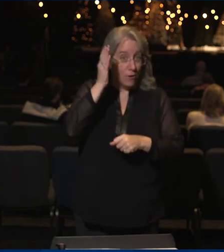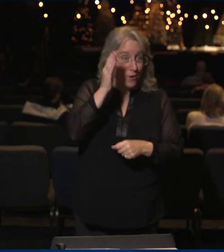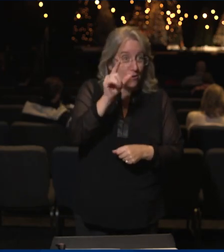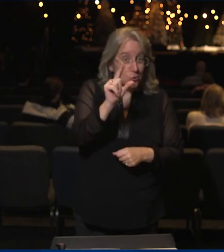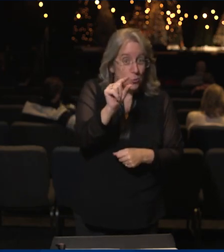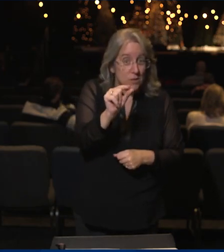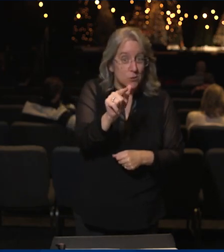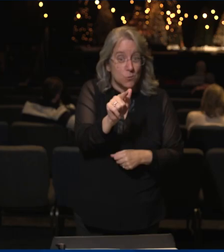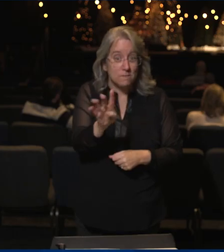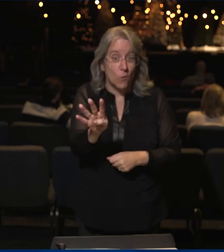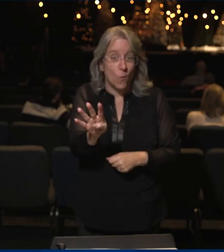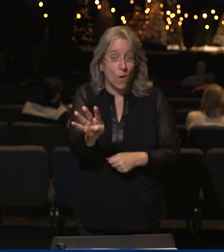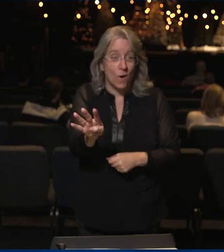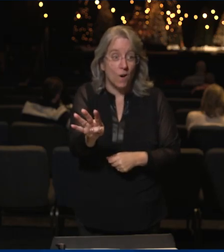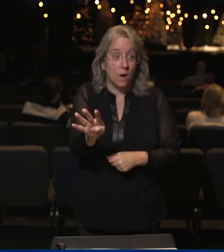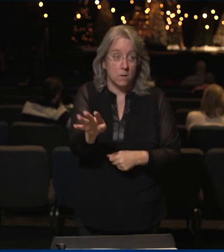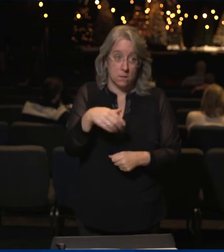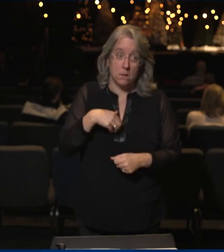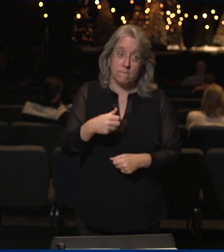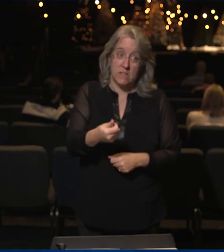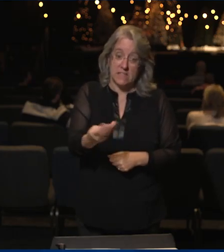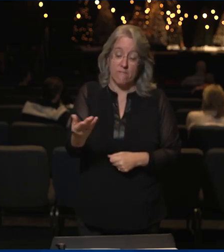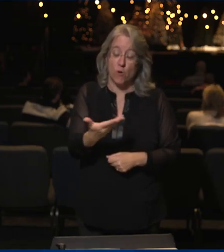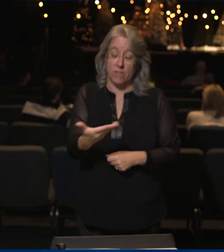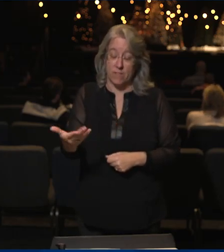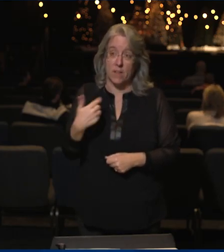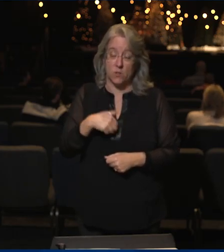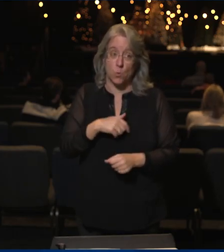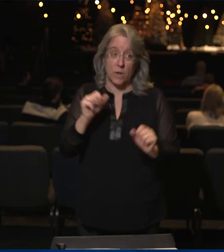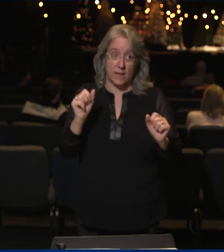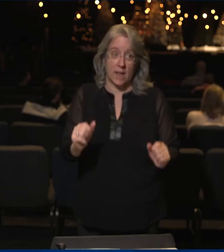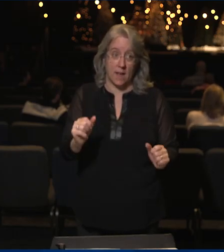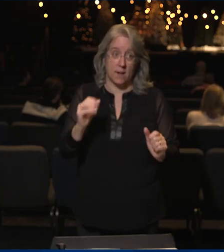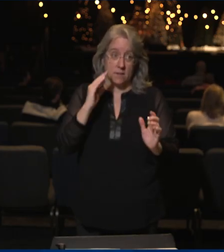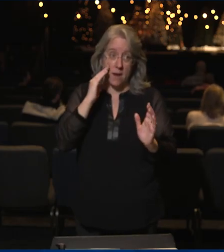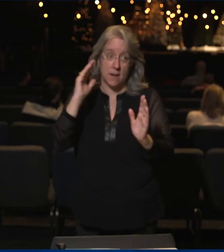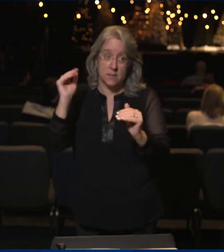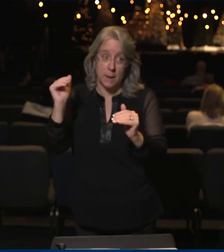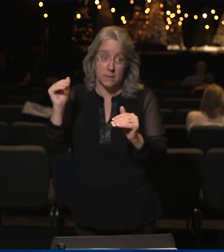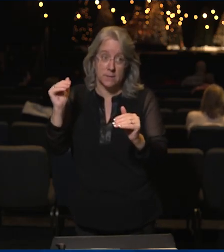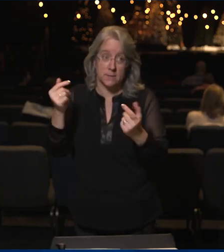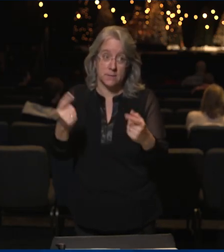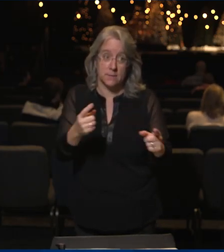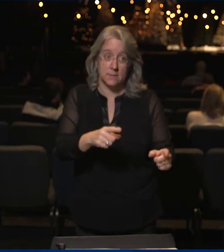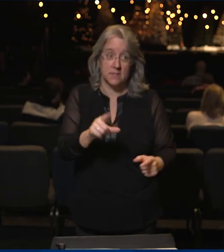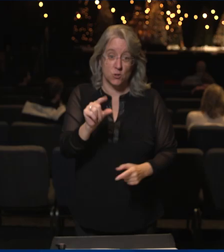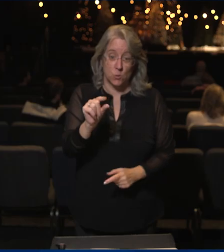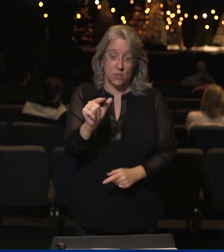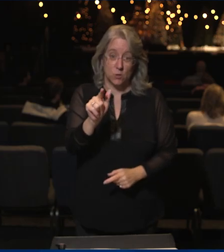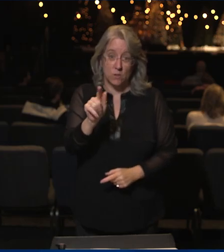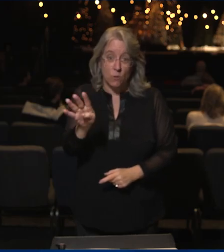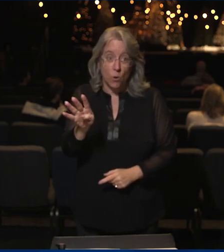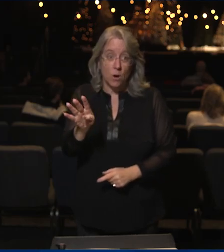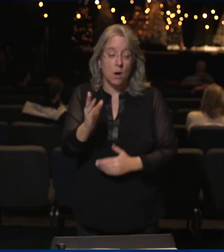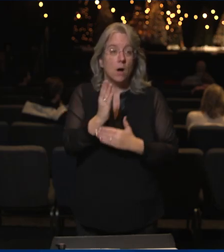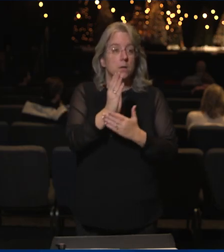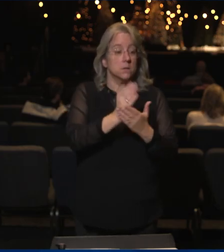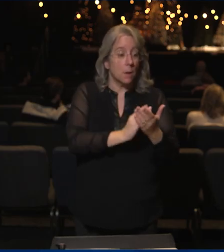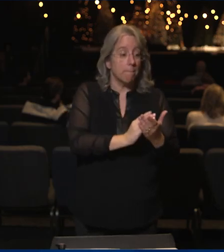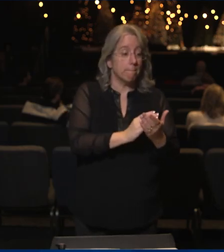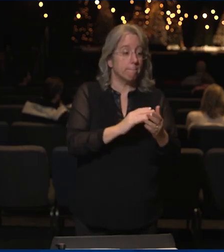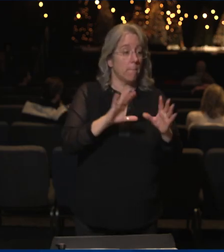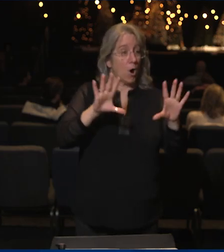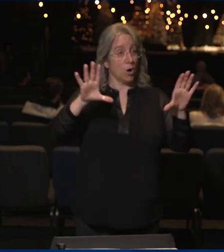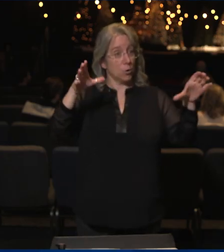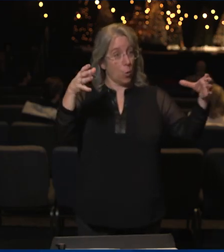a handful of things going on that we can anticipate that are coming in 2024. Some of them corporate, some of